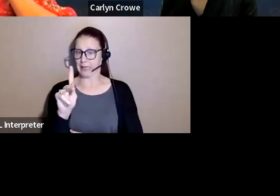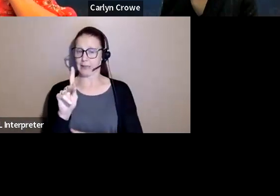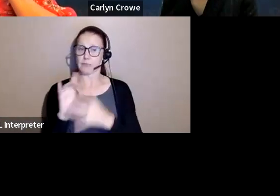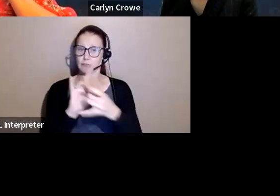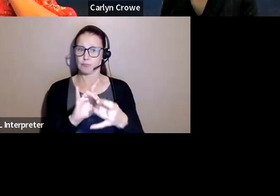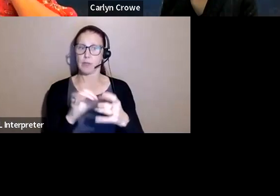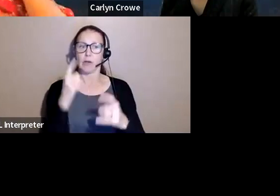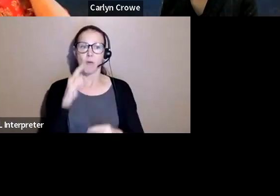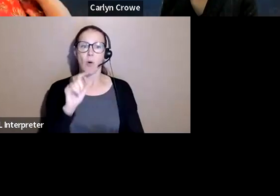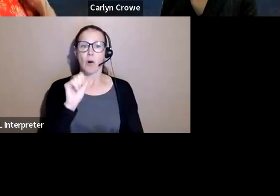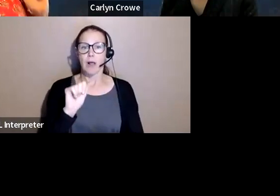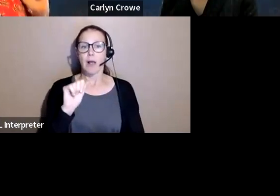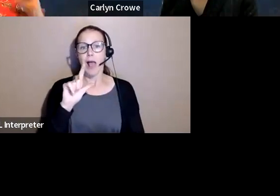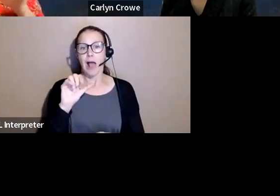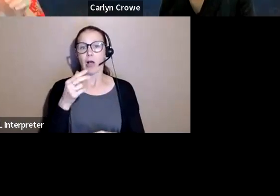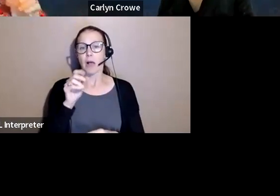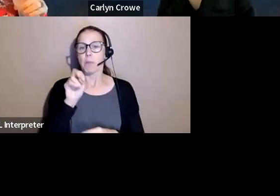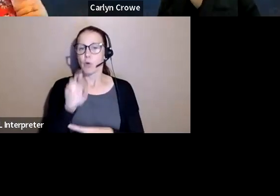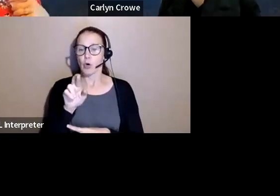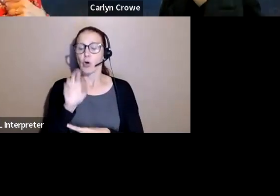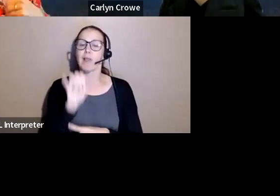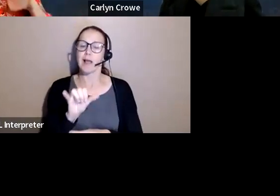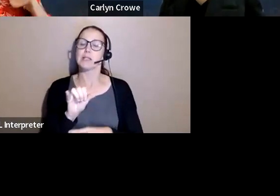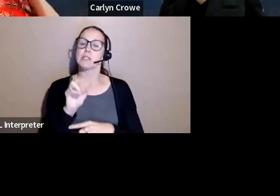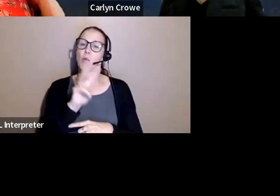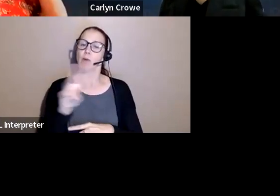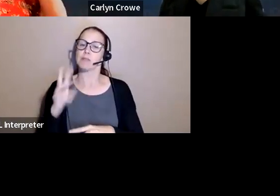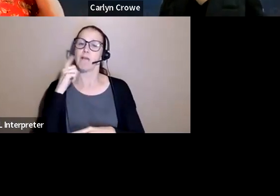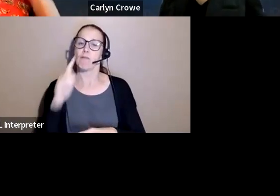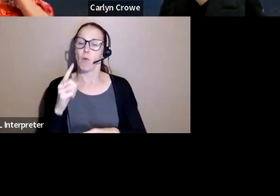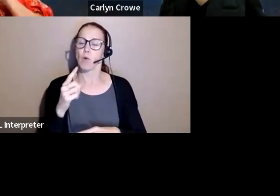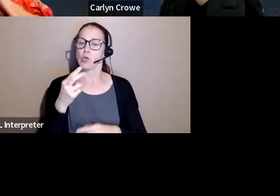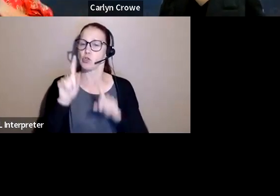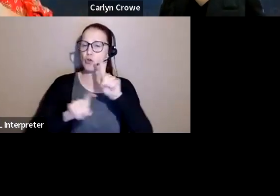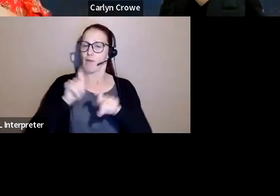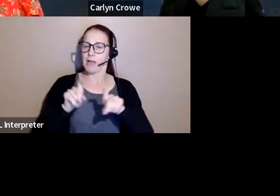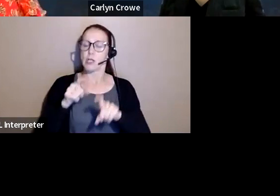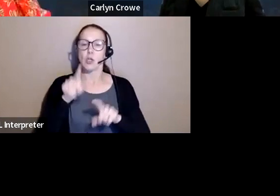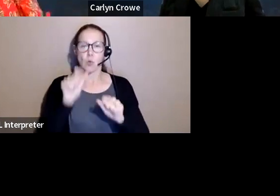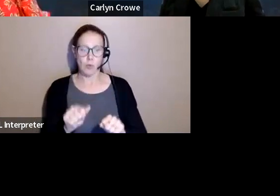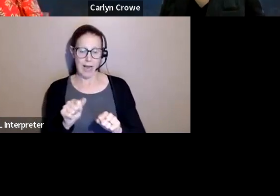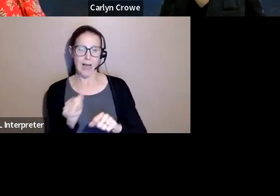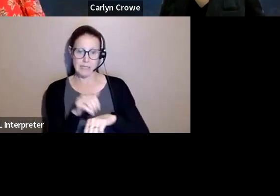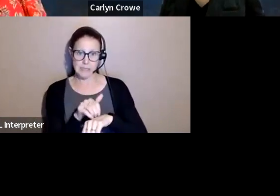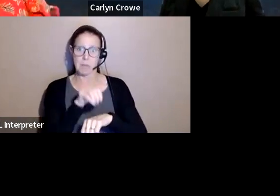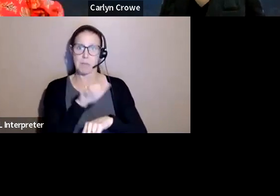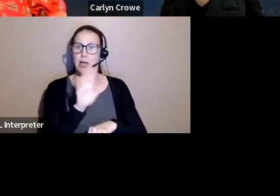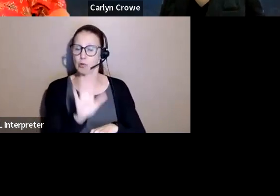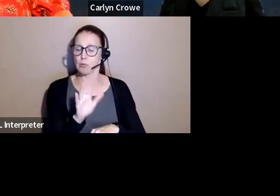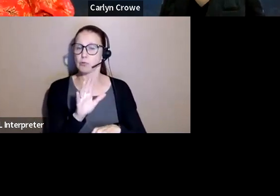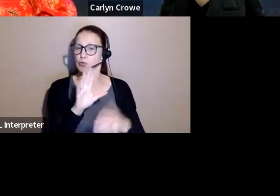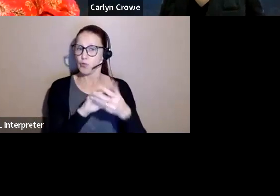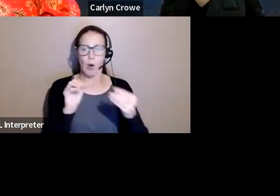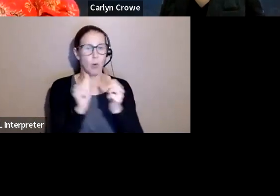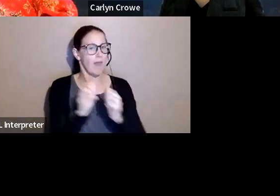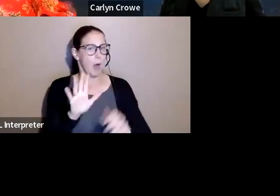to Alchemer. It's a website we use to host our surveys. So you can choose to submit your story anonymously